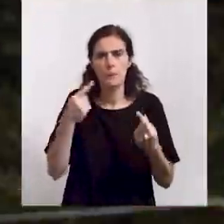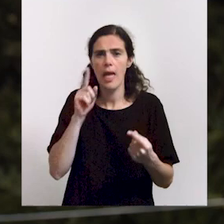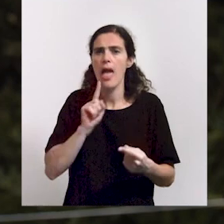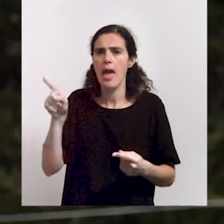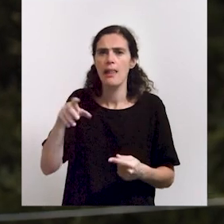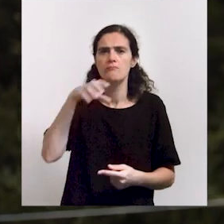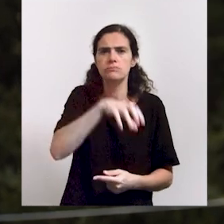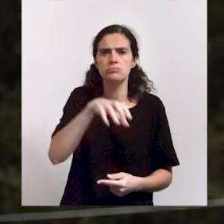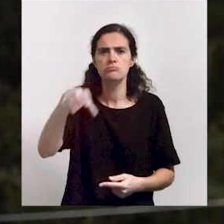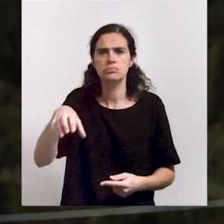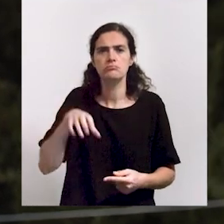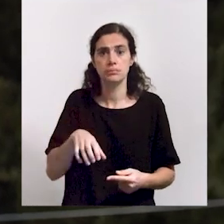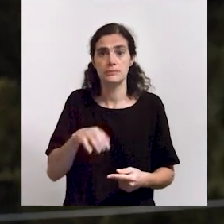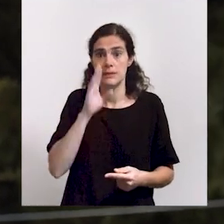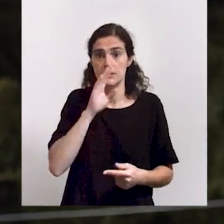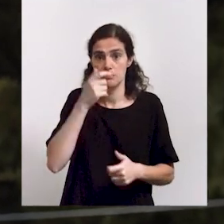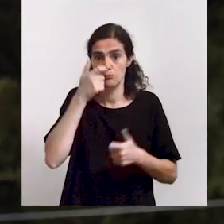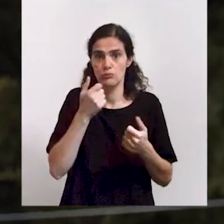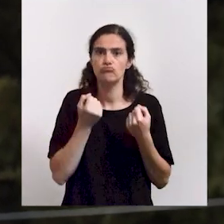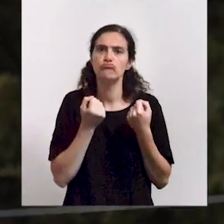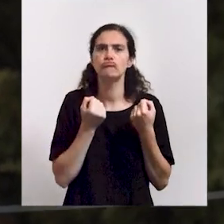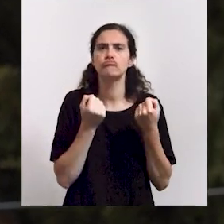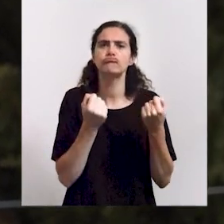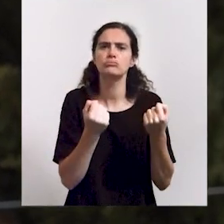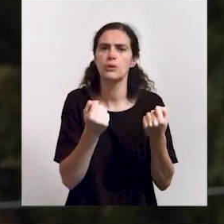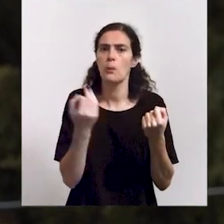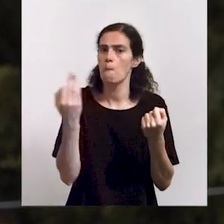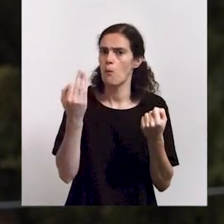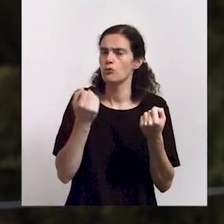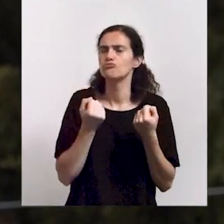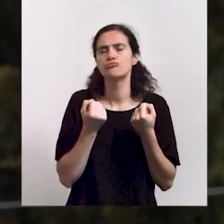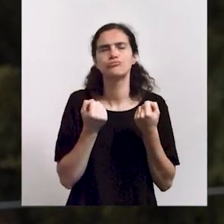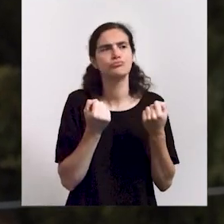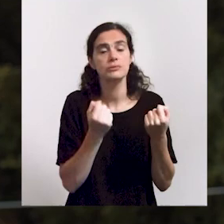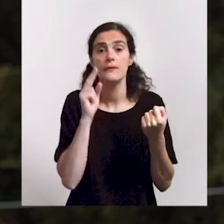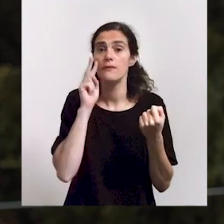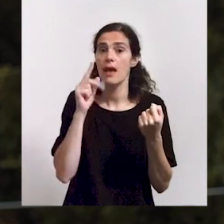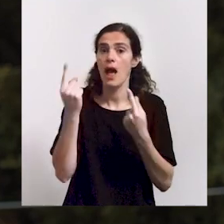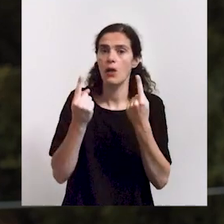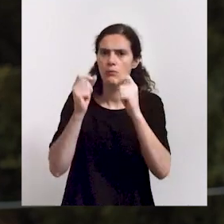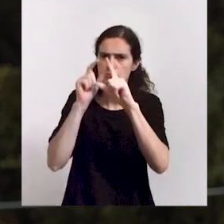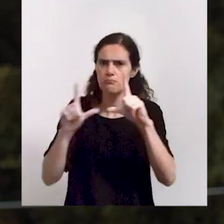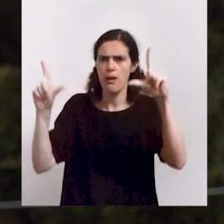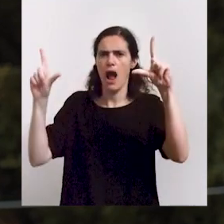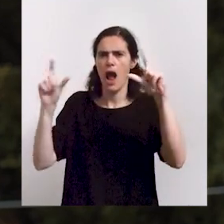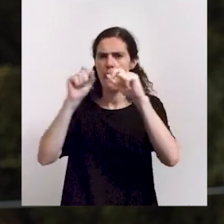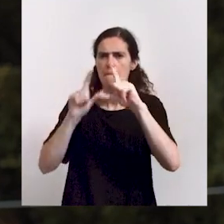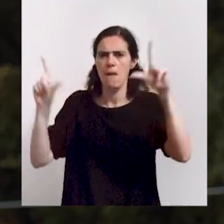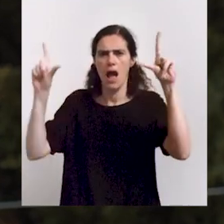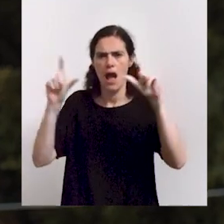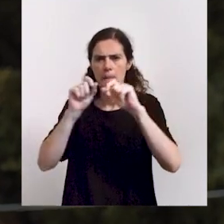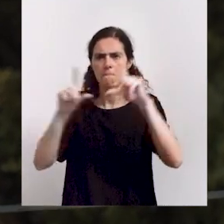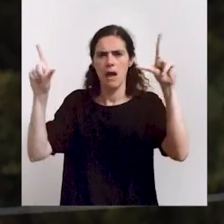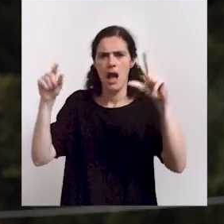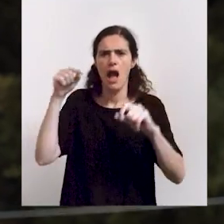you travel throughout Porto right now, you would see some of them on billboards in the city. She